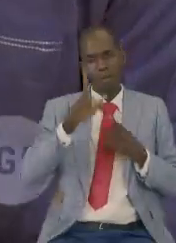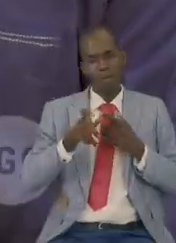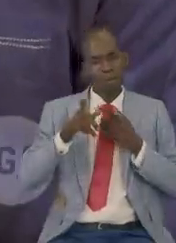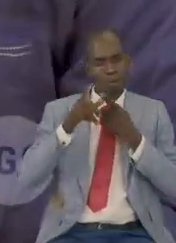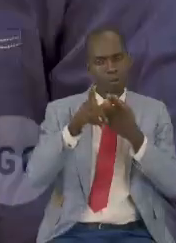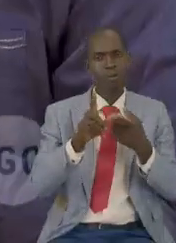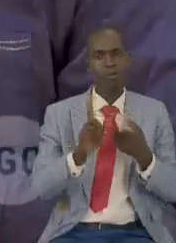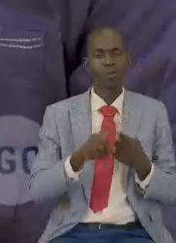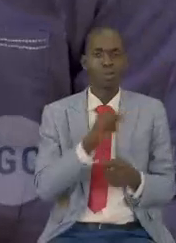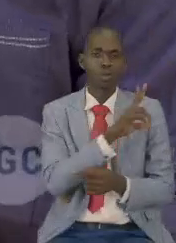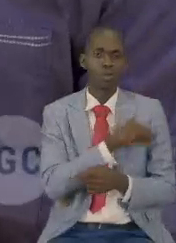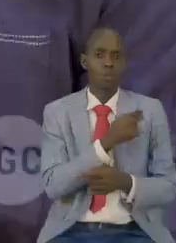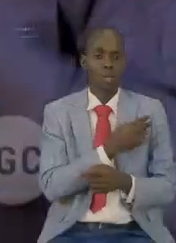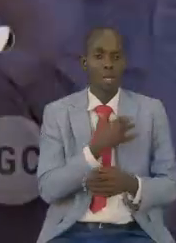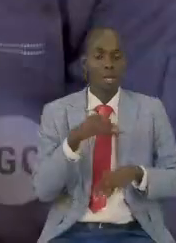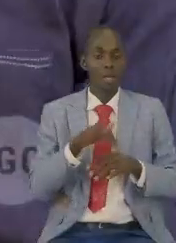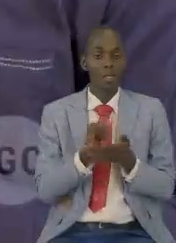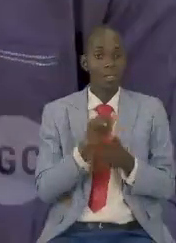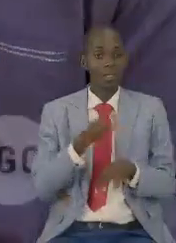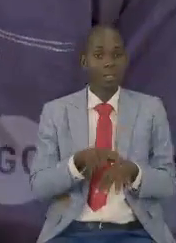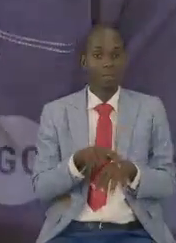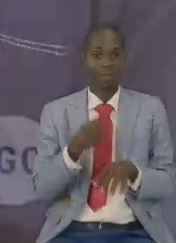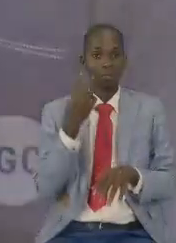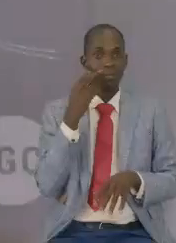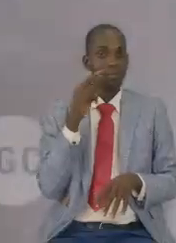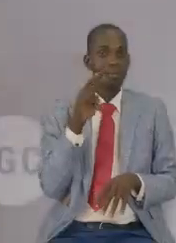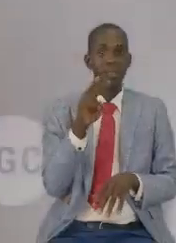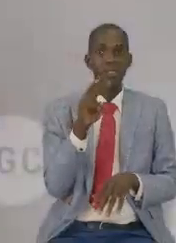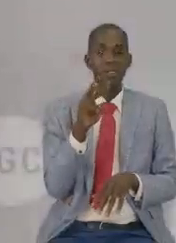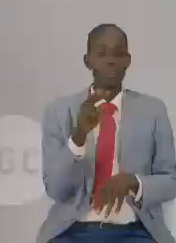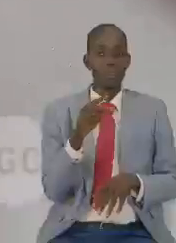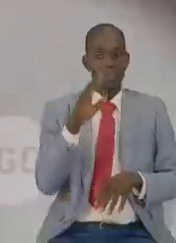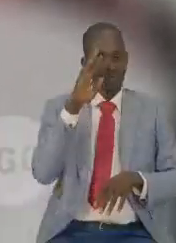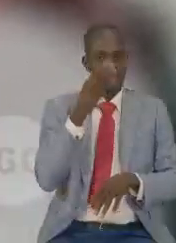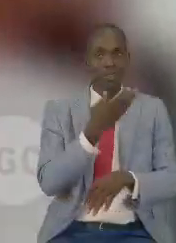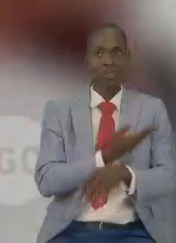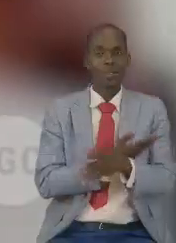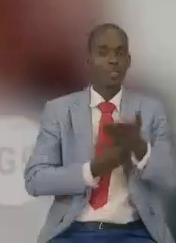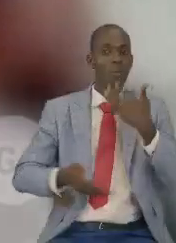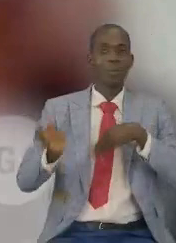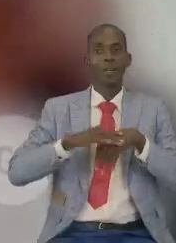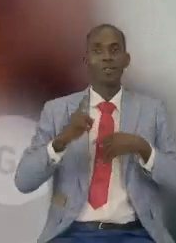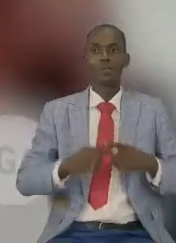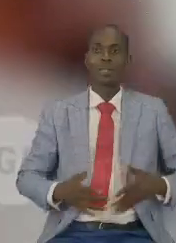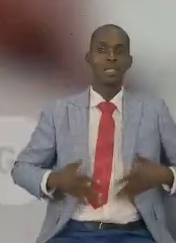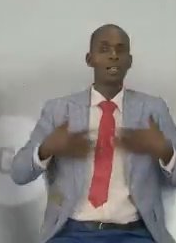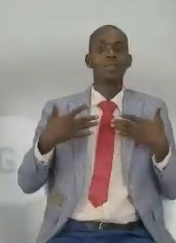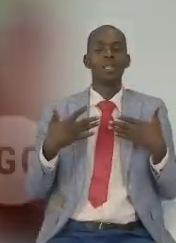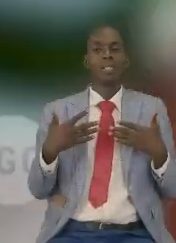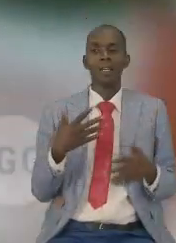behold, Prince Will returned back to life. And all the